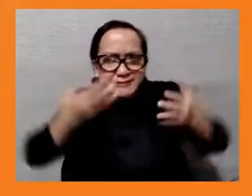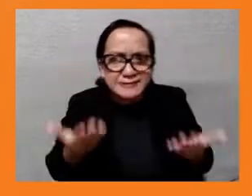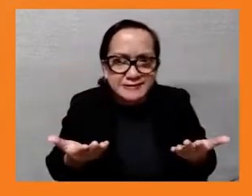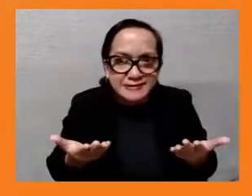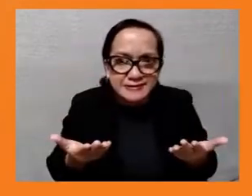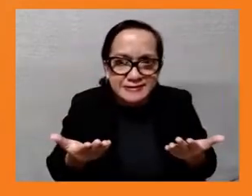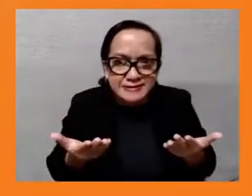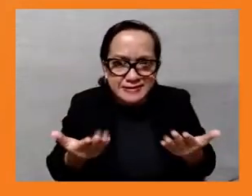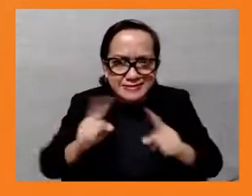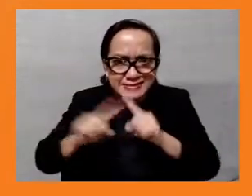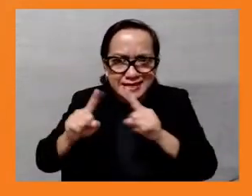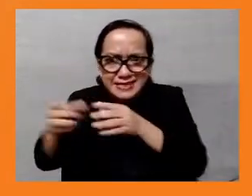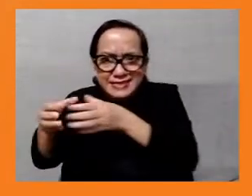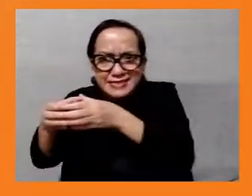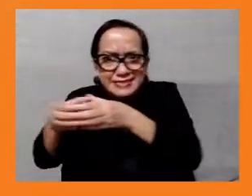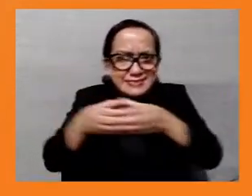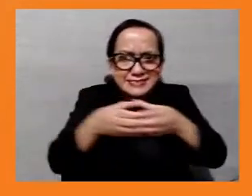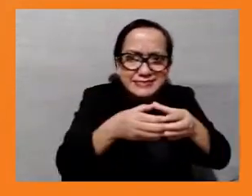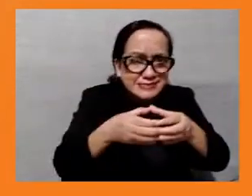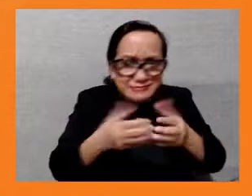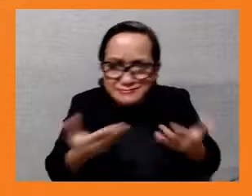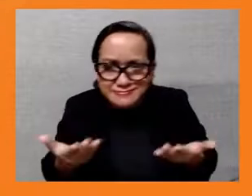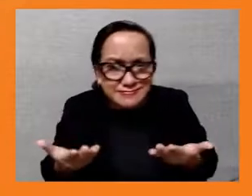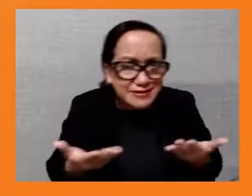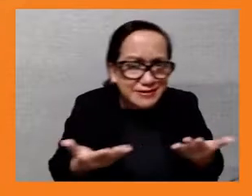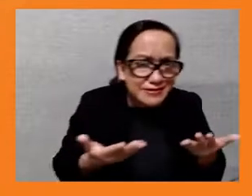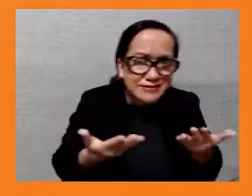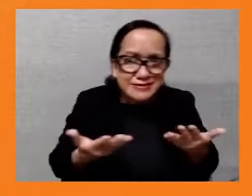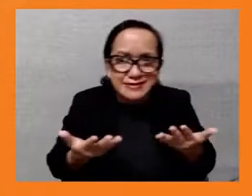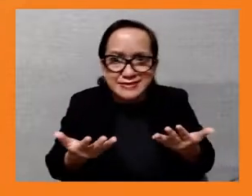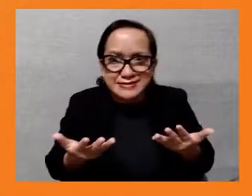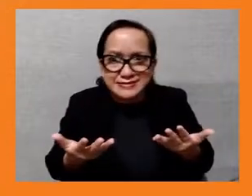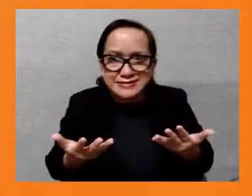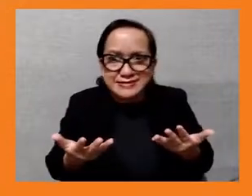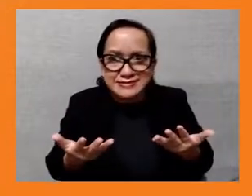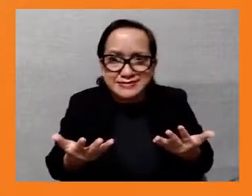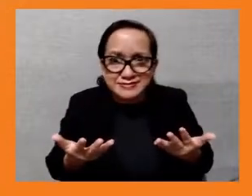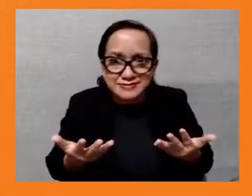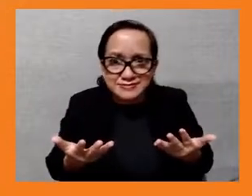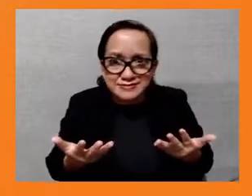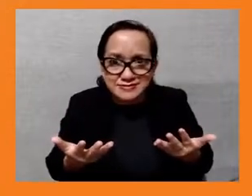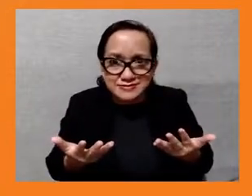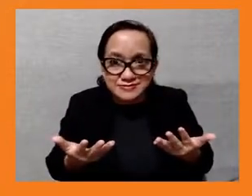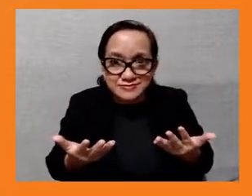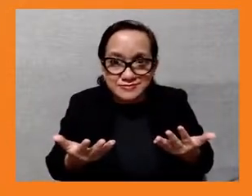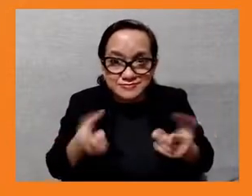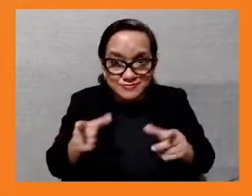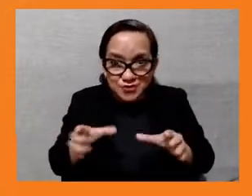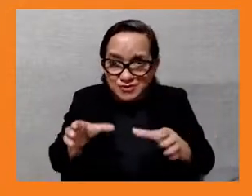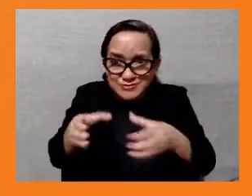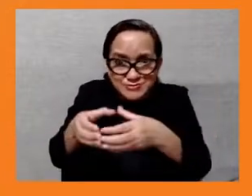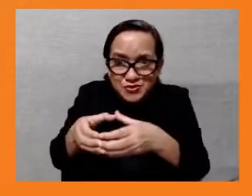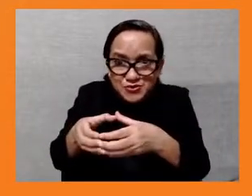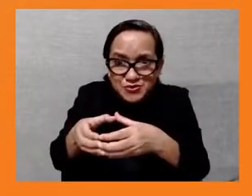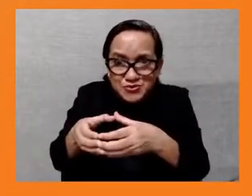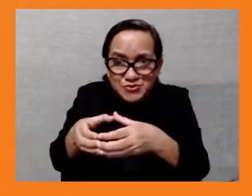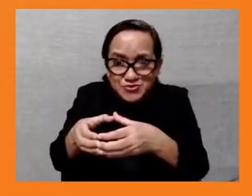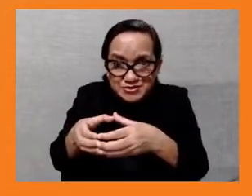the ADB has acknowledged the United Nations Declaration on the Rights of Indigenous Peoples on RIP in the safeguard policy,